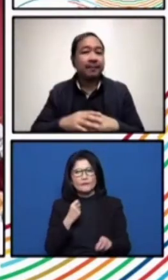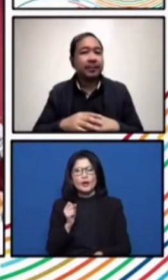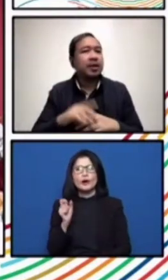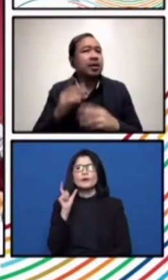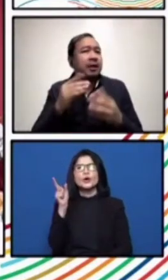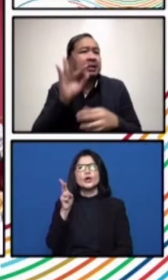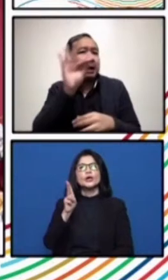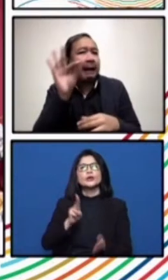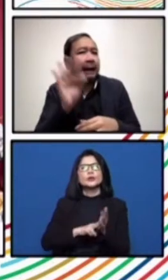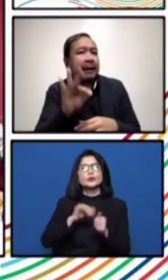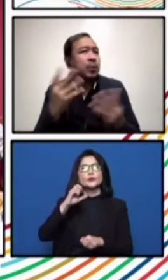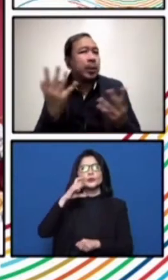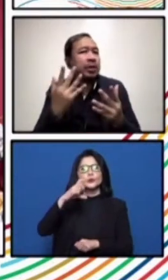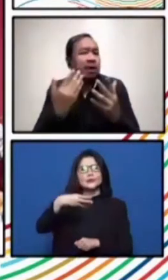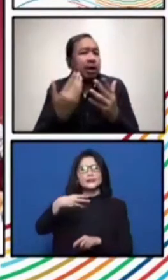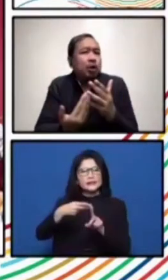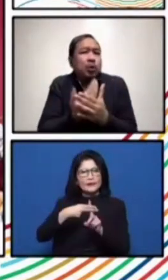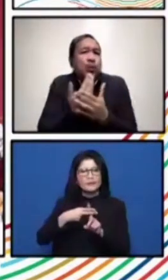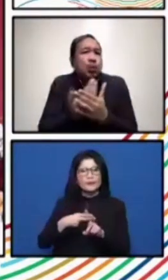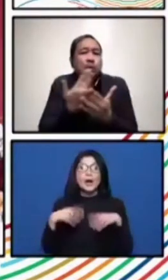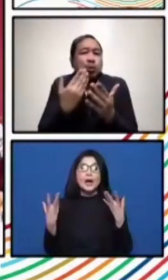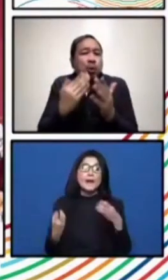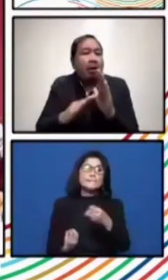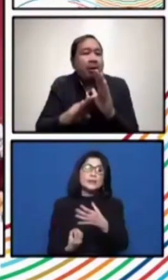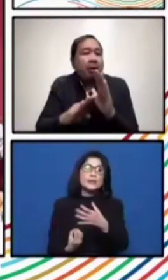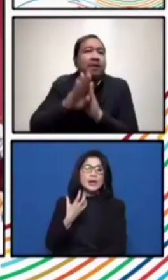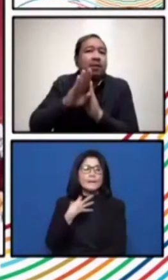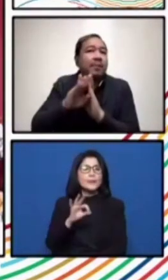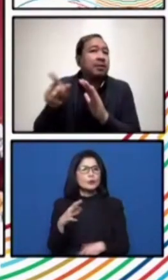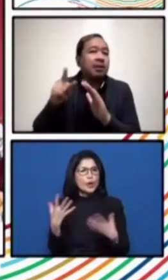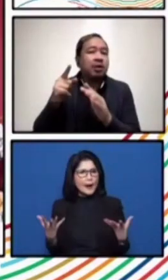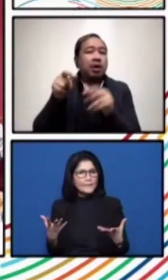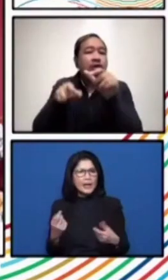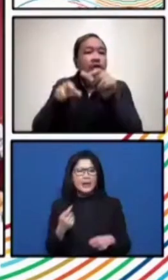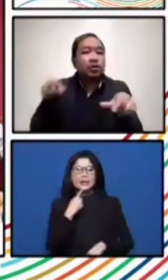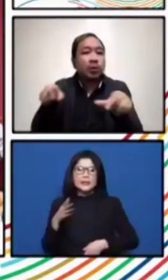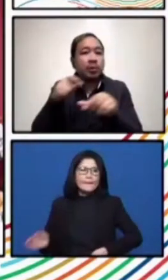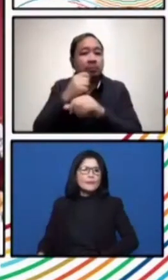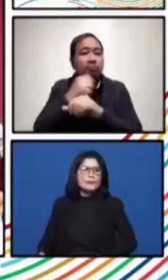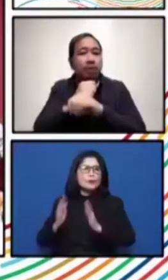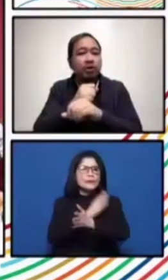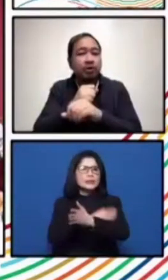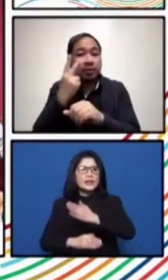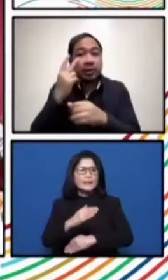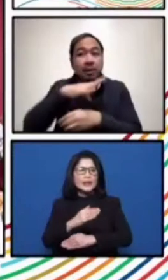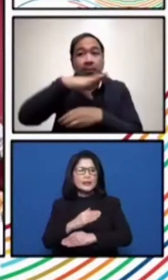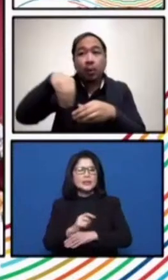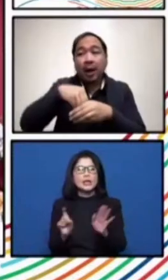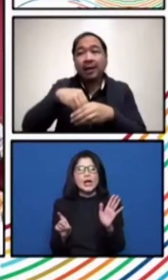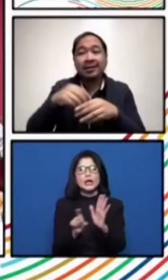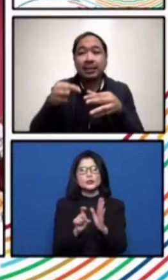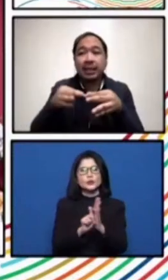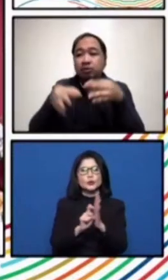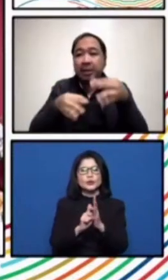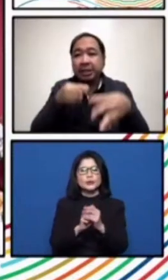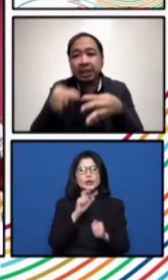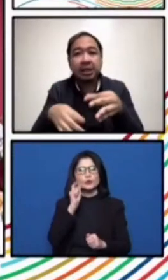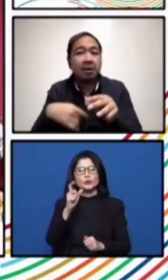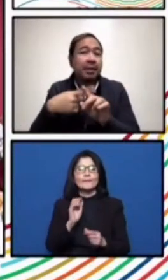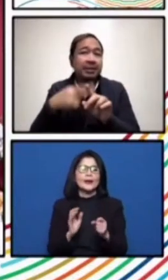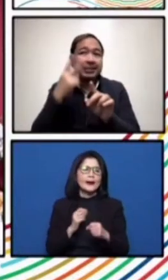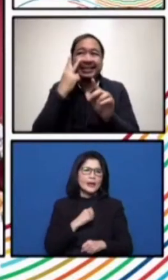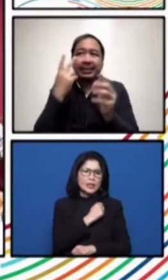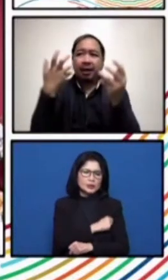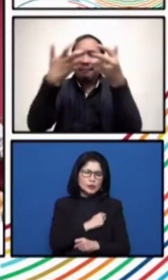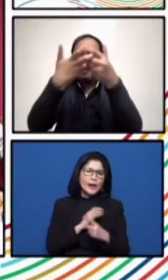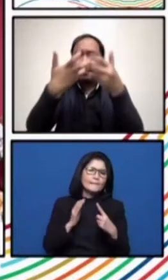protection for persons with disabilities in recent years such as providing a mixture of social protection measures or ensuring compatibility of